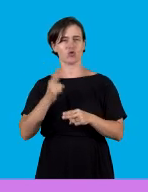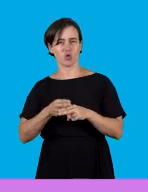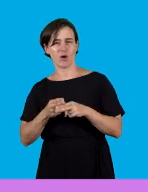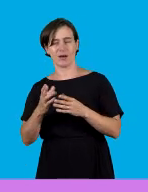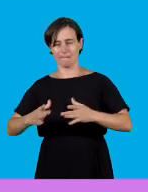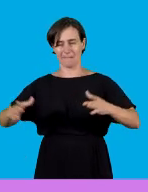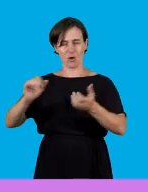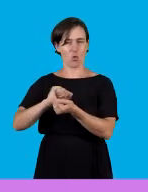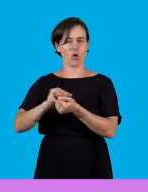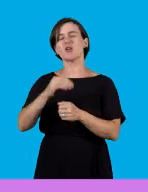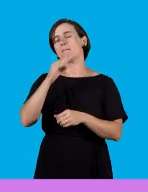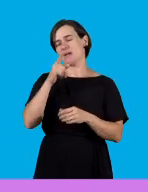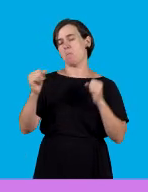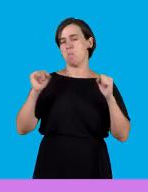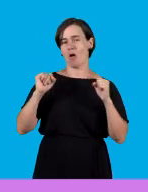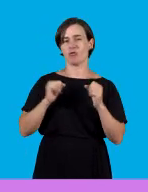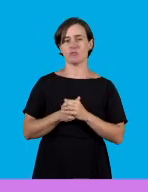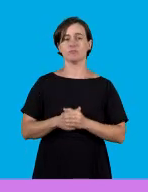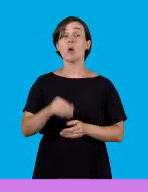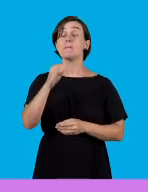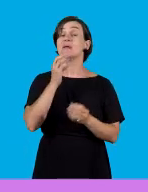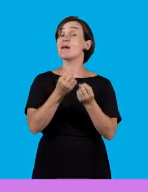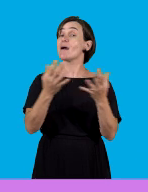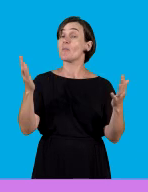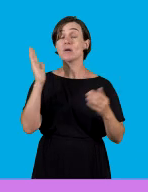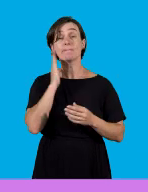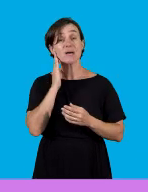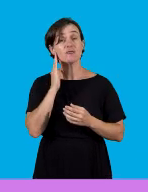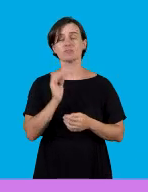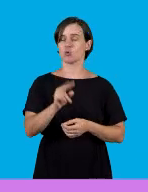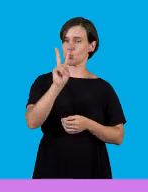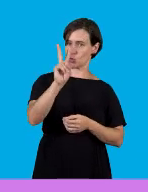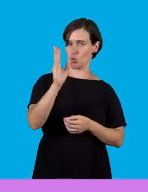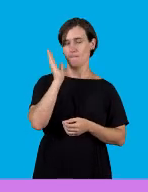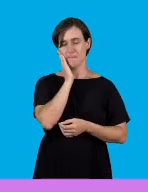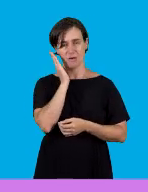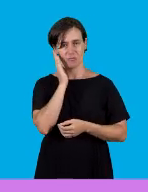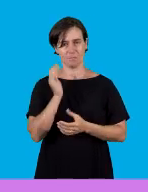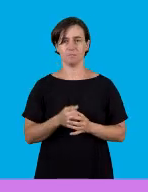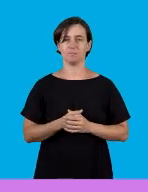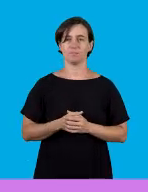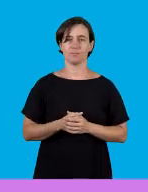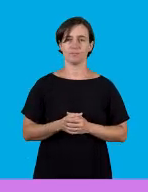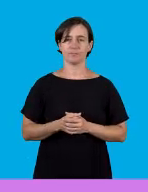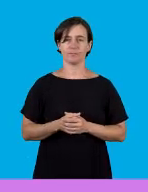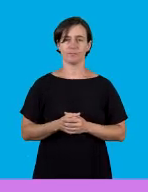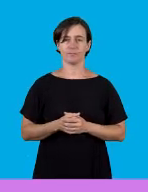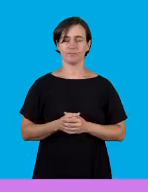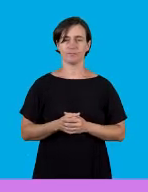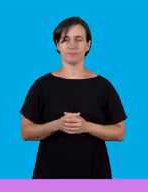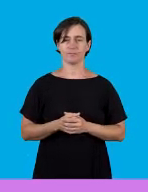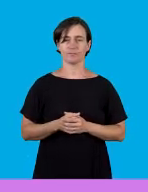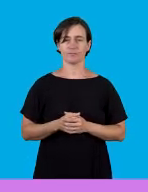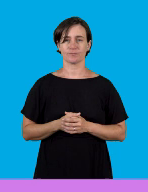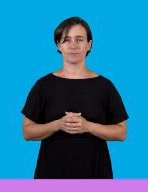also a bathroom. Now, how many bedrooms do we have there? We only have 2 bedrooms in this plan. So that